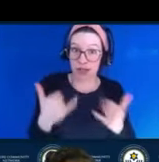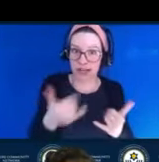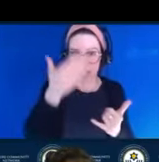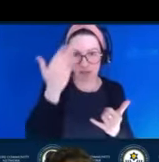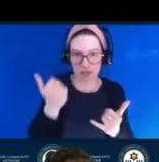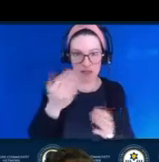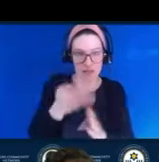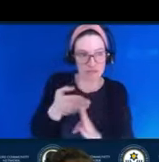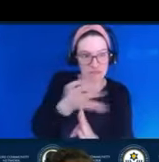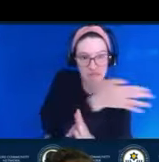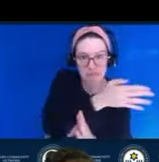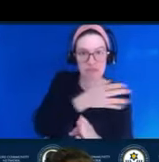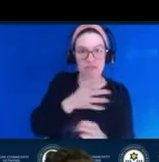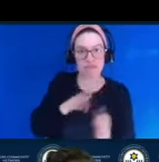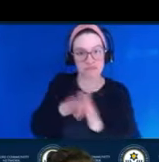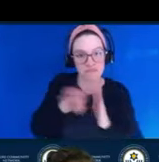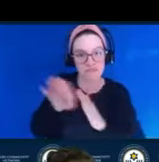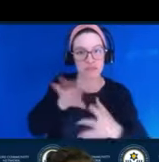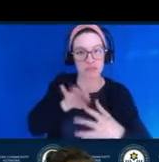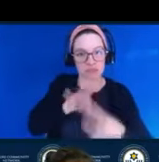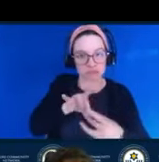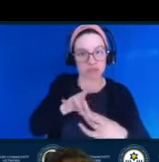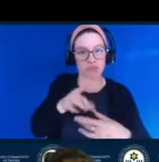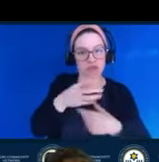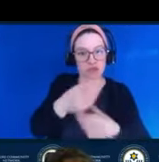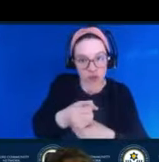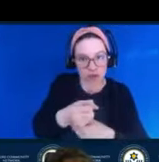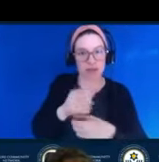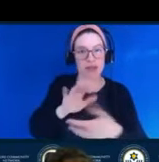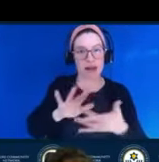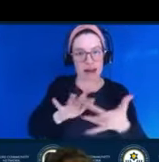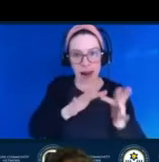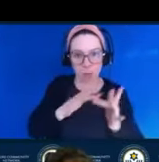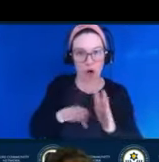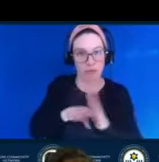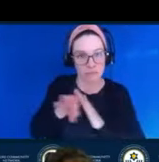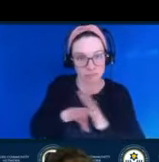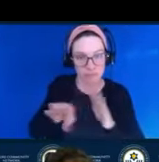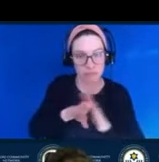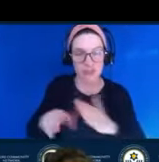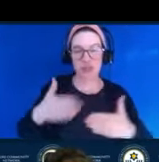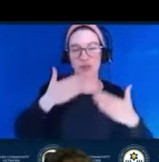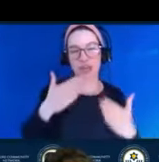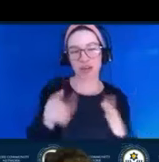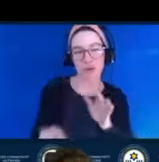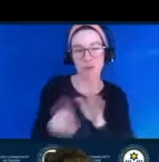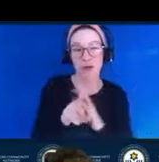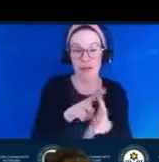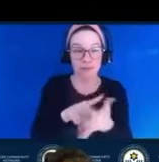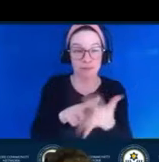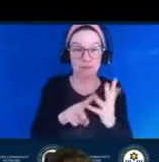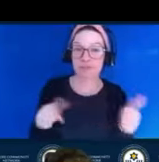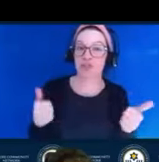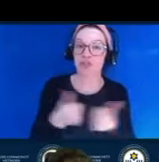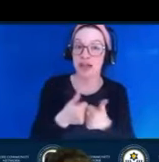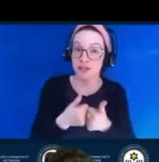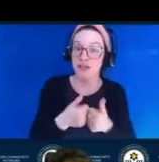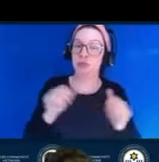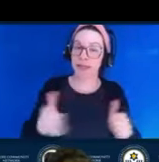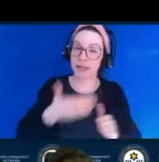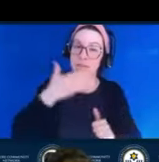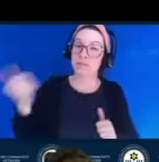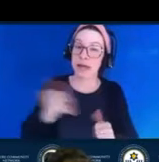the trust and building those networks that we can better serve. And so I thank you for some of those things are challenging us, Kavna, to better engage,